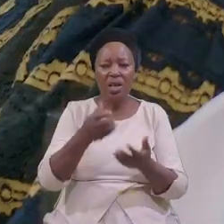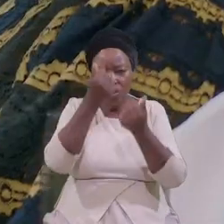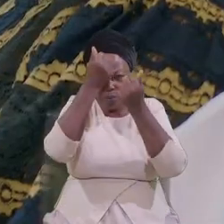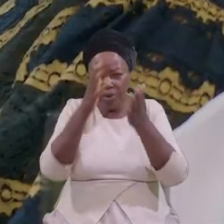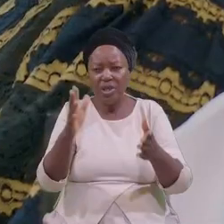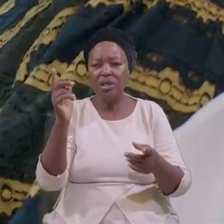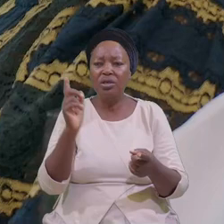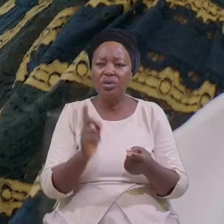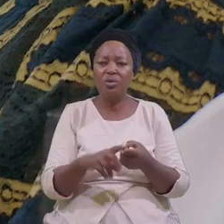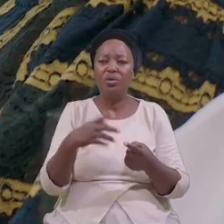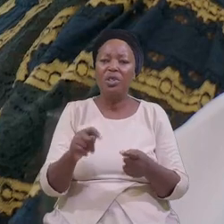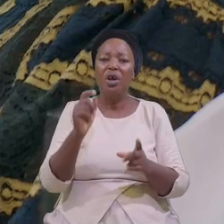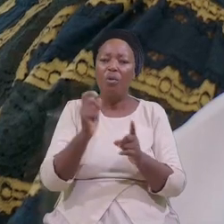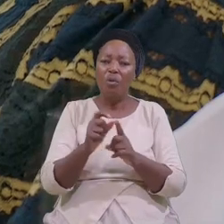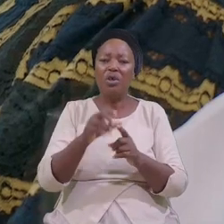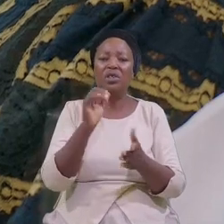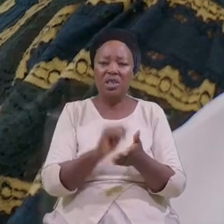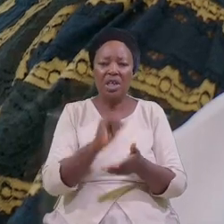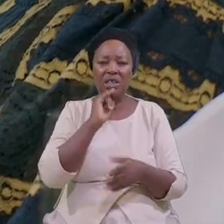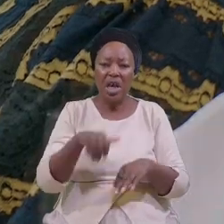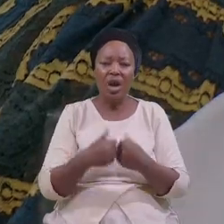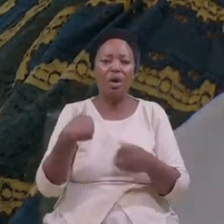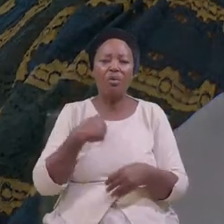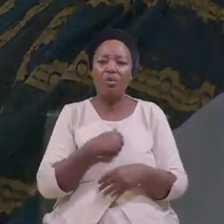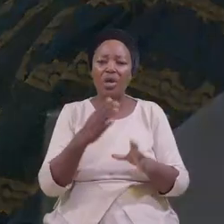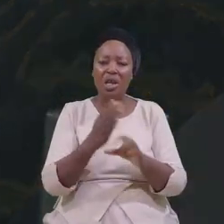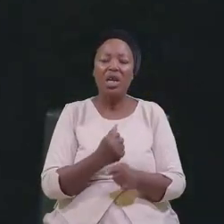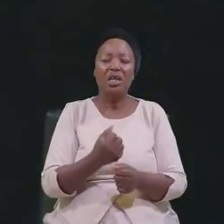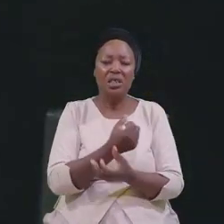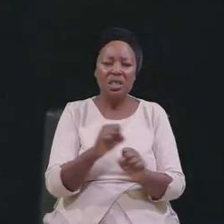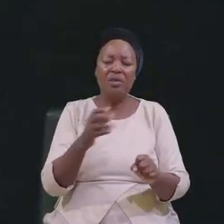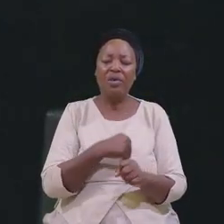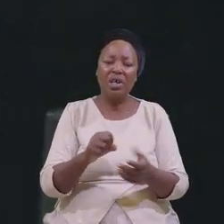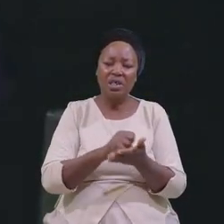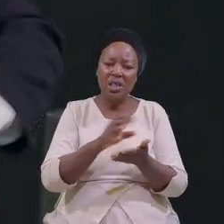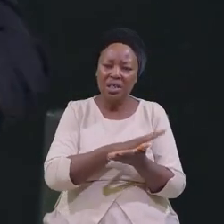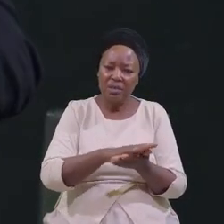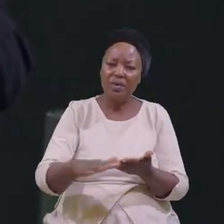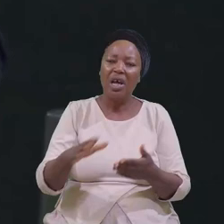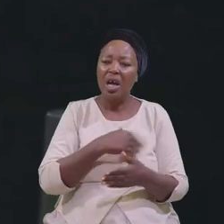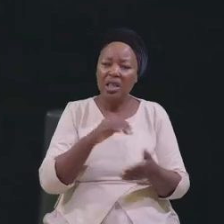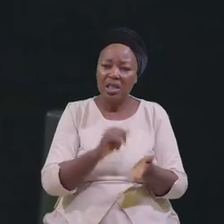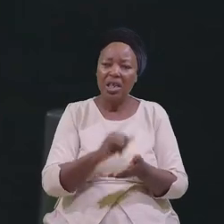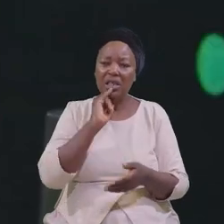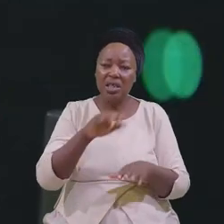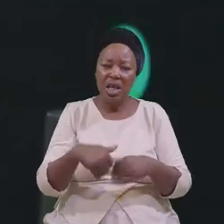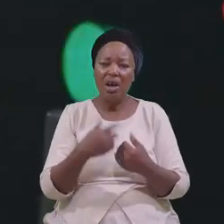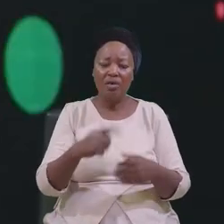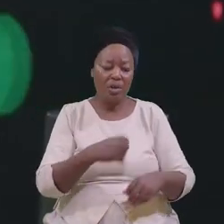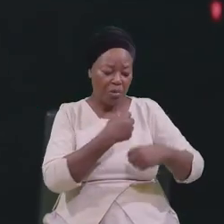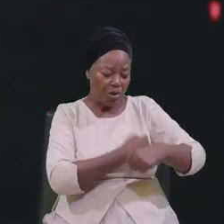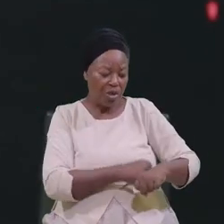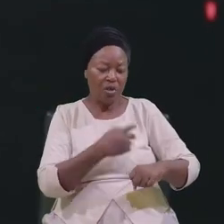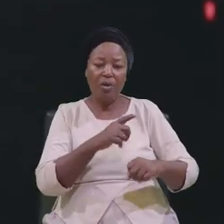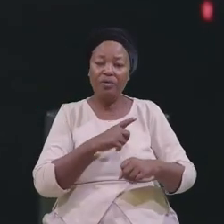to the word. That's how we get saved. That's how we get sanctified. And that's how the protection of the